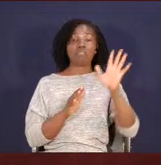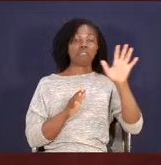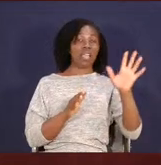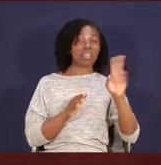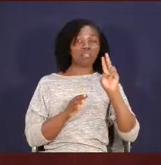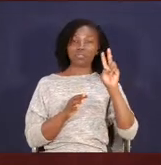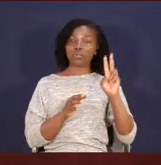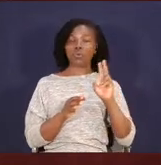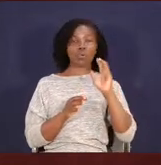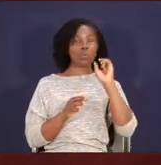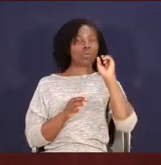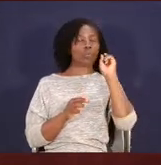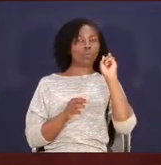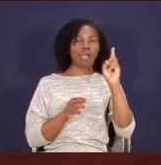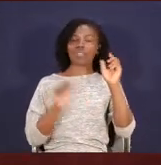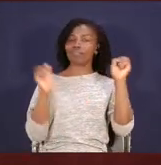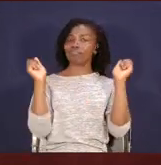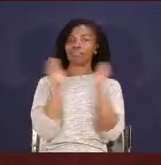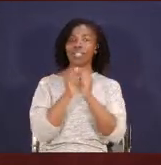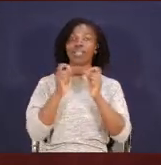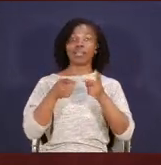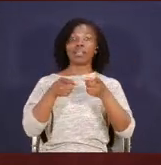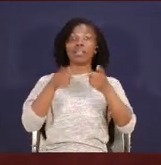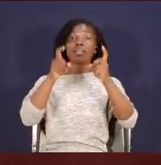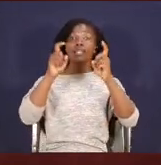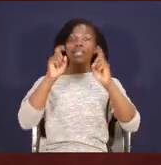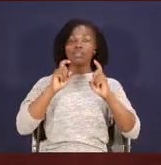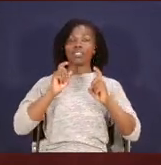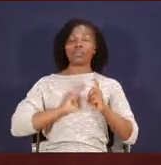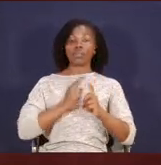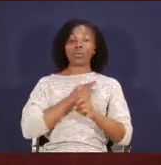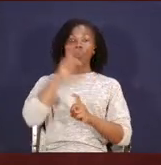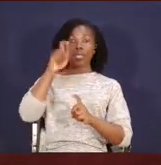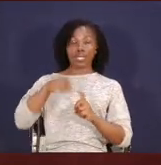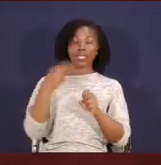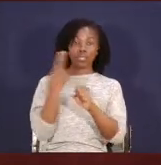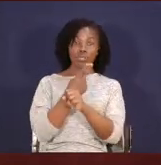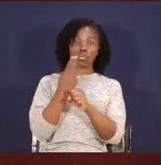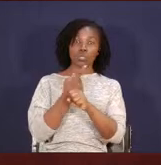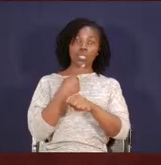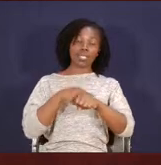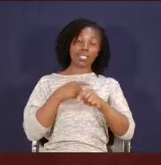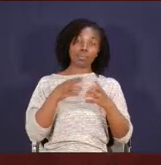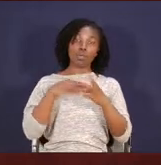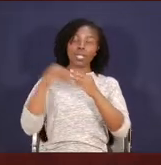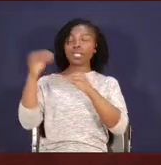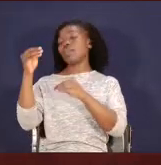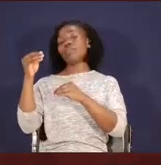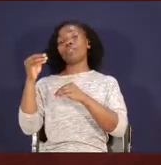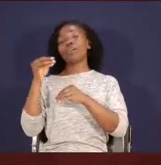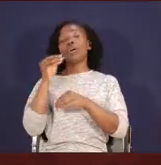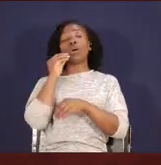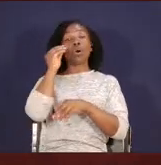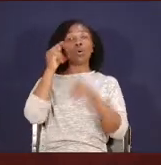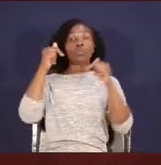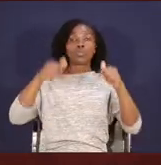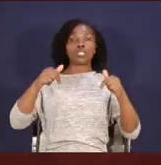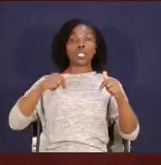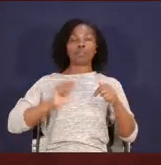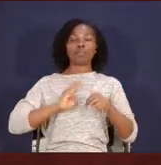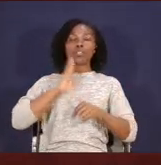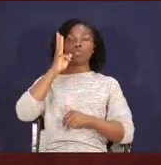5, 2, 1, 10 gifts, we are supposed to put them into employment. And I pray that as we leave this sanctuary today, my God, you'll have